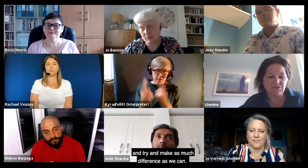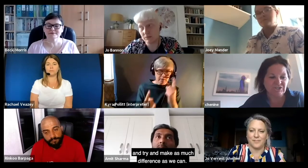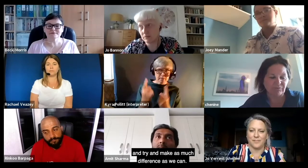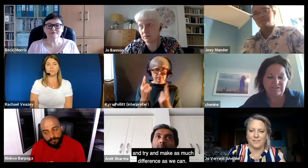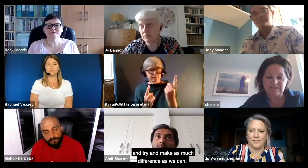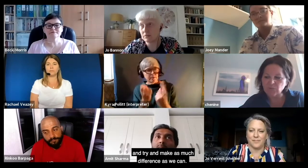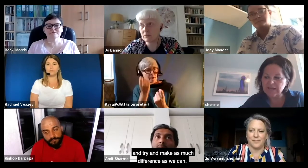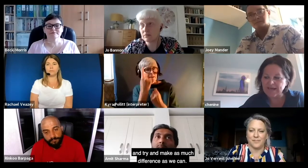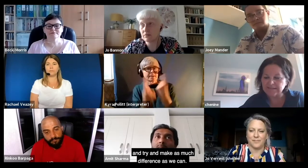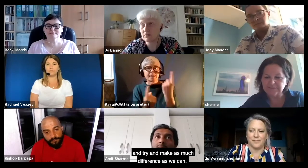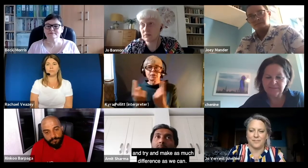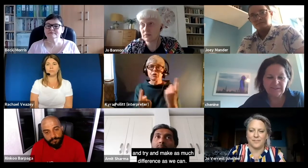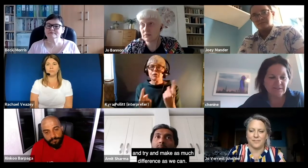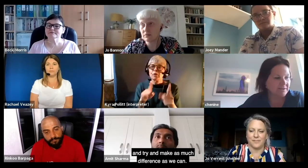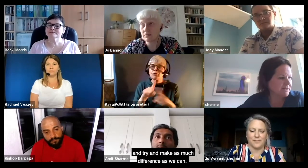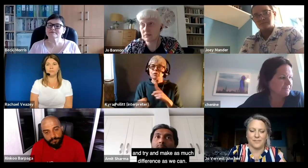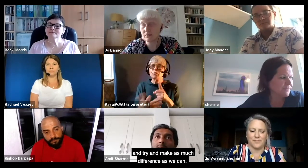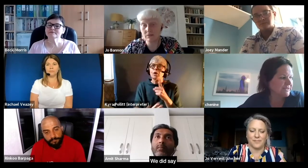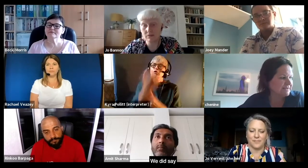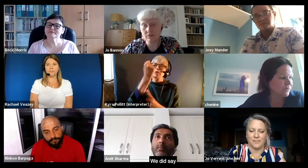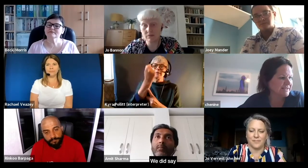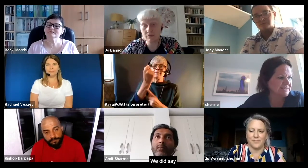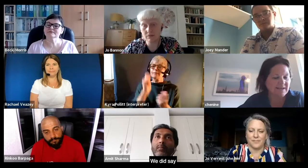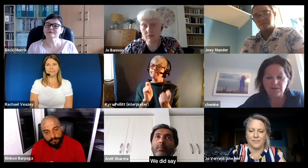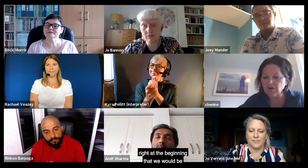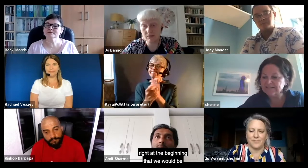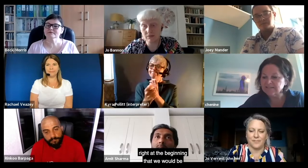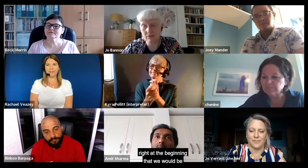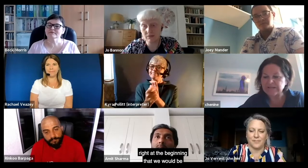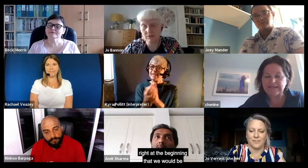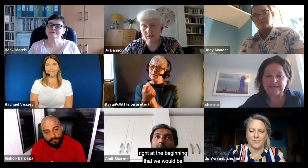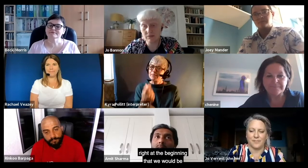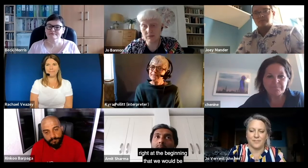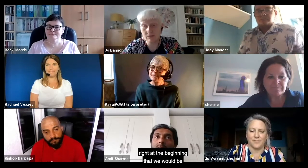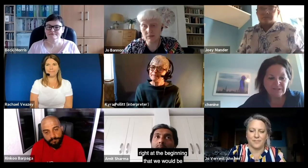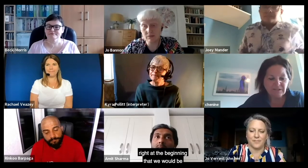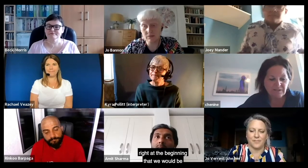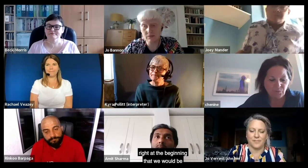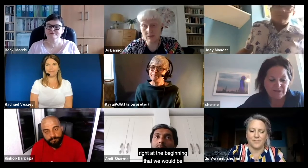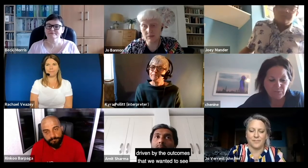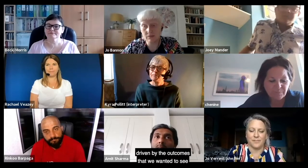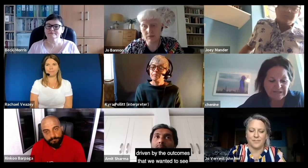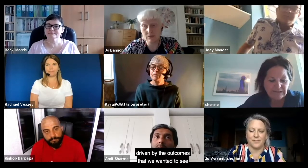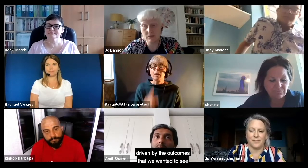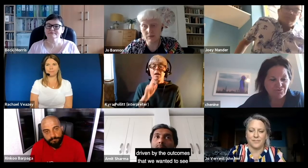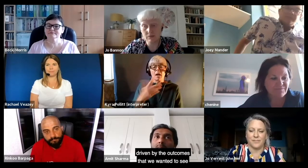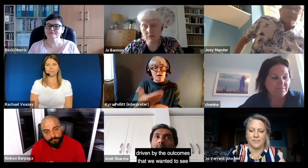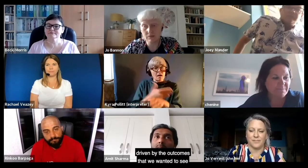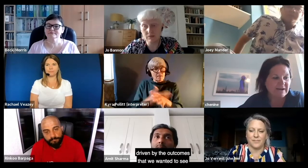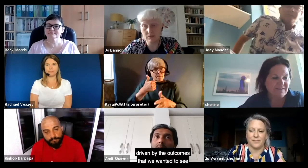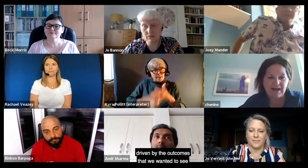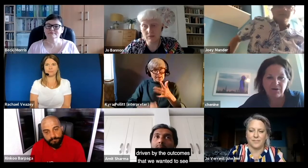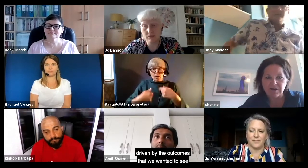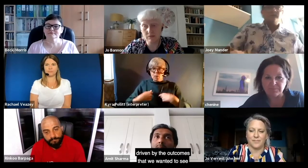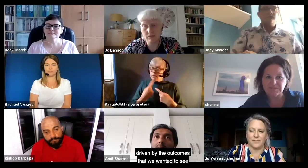as much difference as we can. We did say right at the beginning that we would be driven